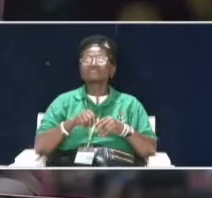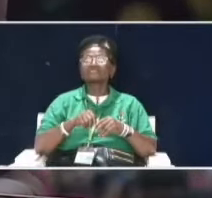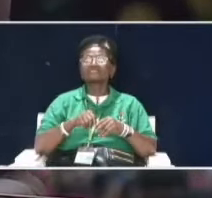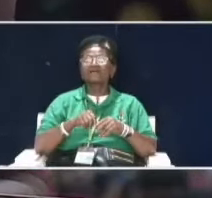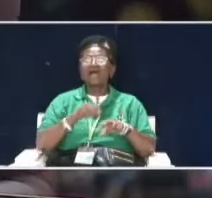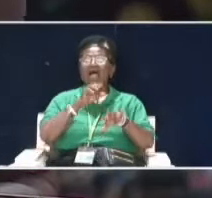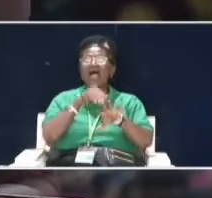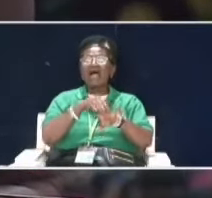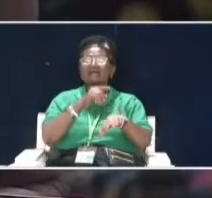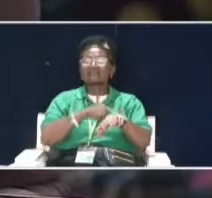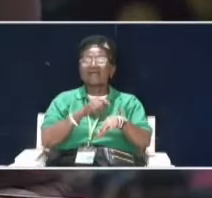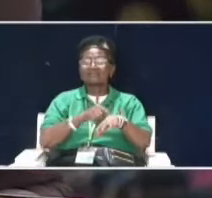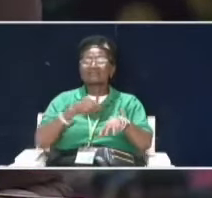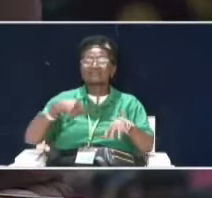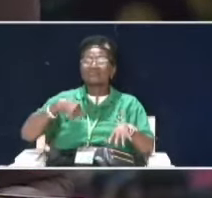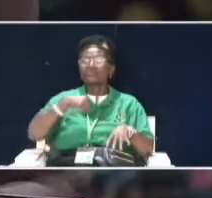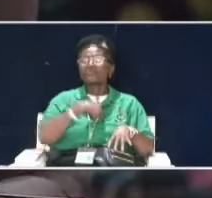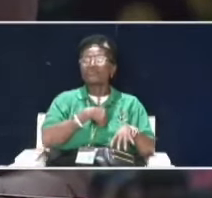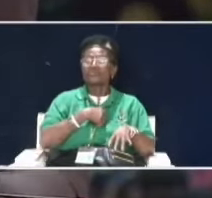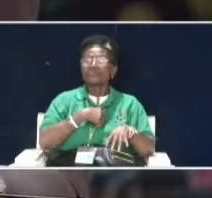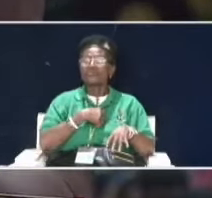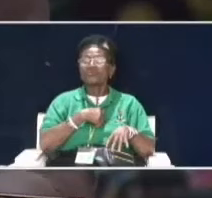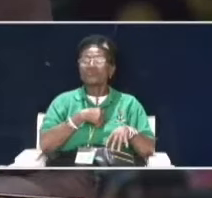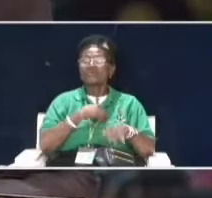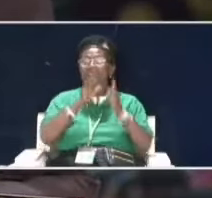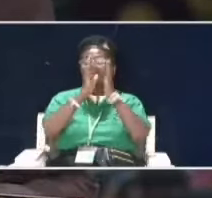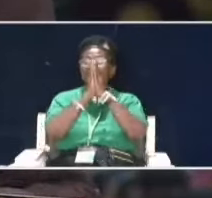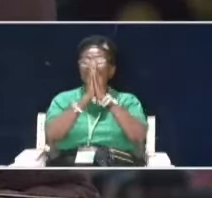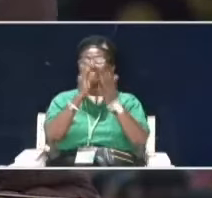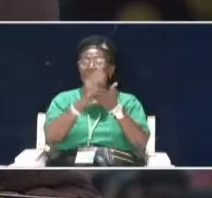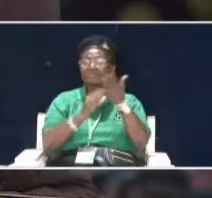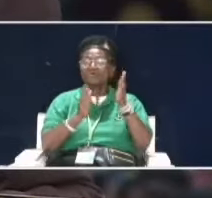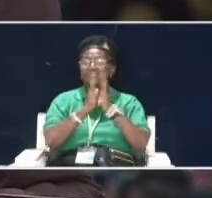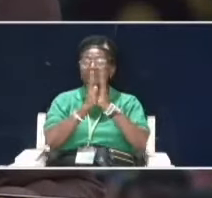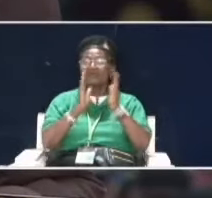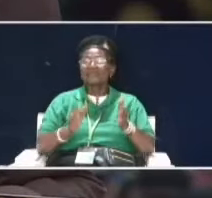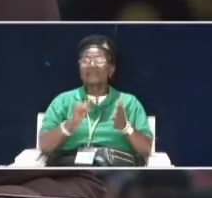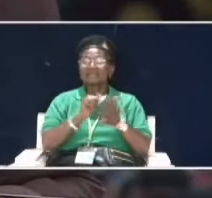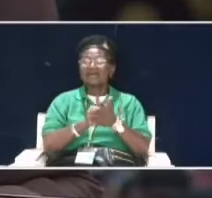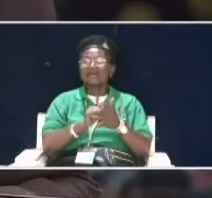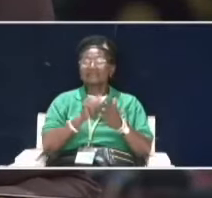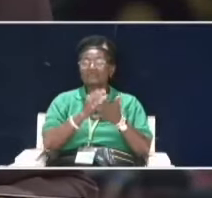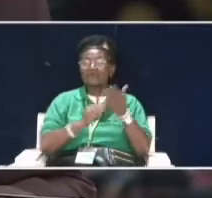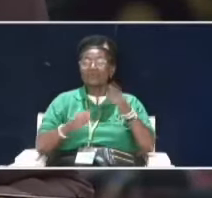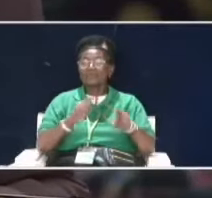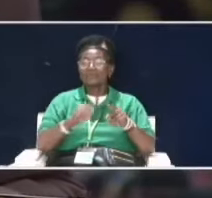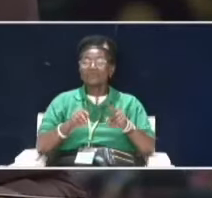Occasionally, we pray some prayers that some people may consider violent.